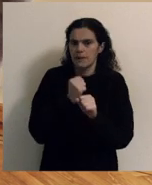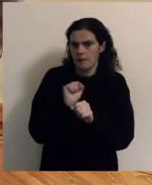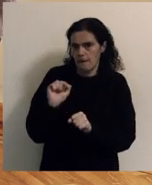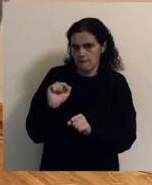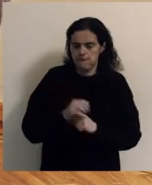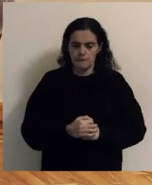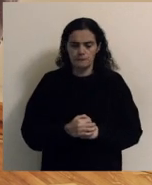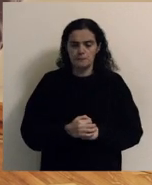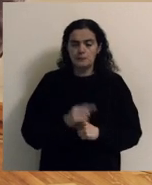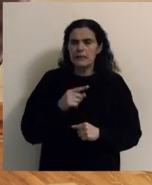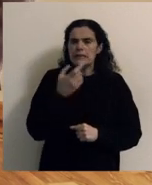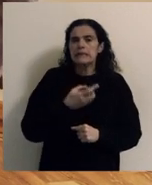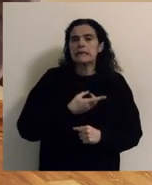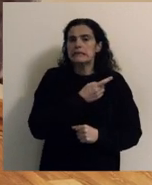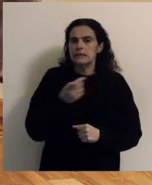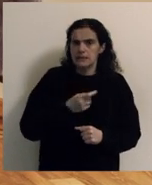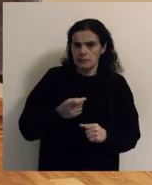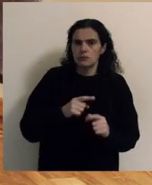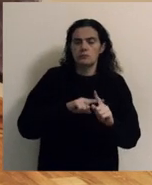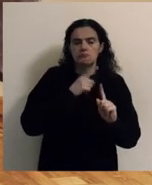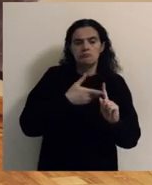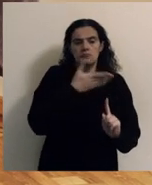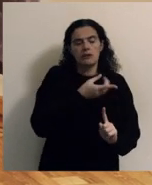career. In December of